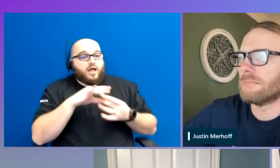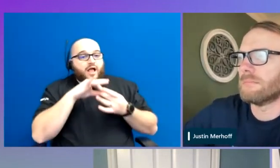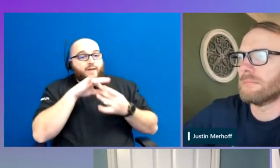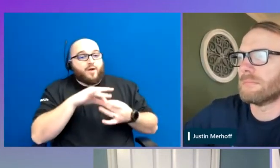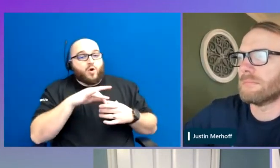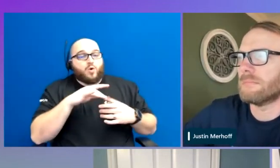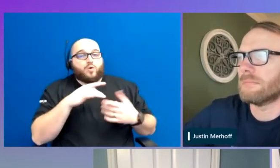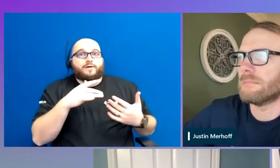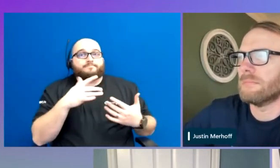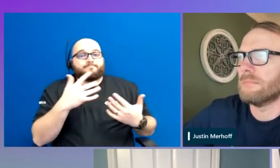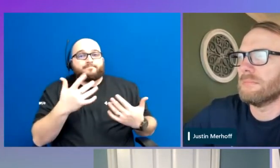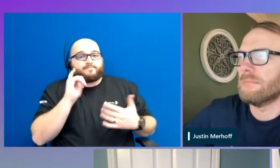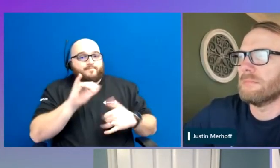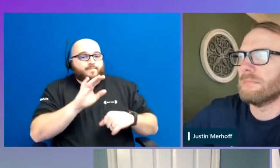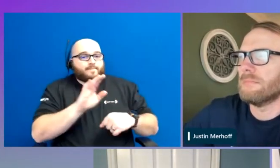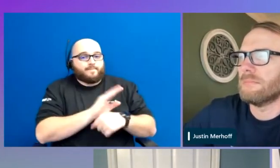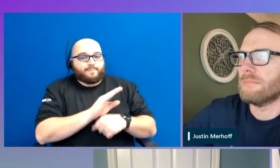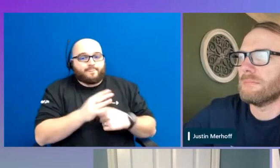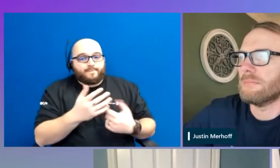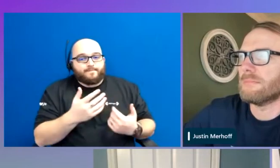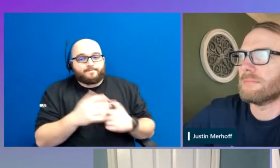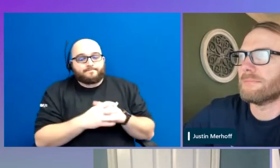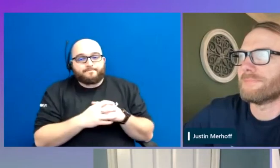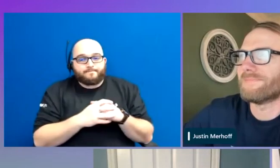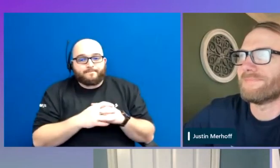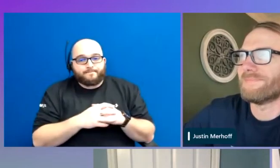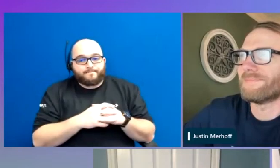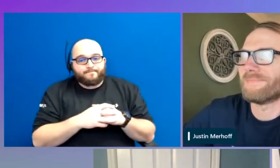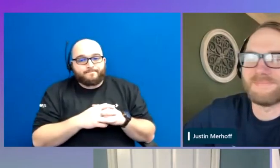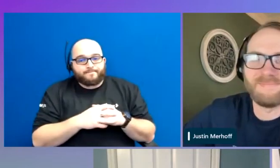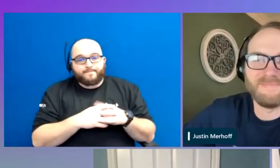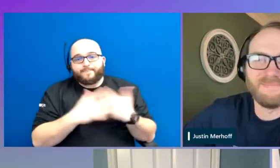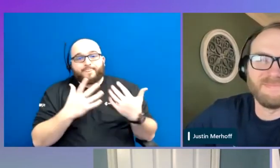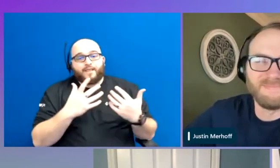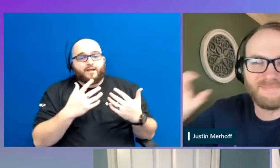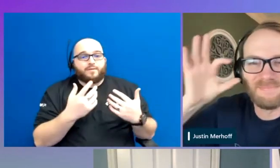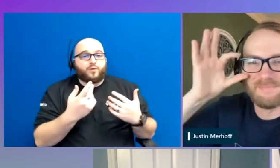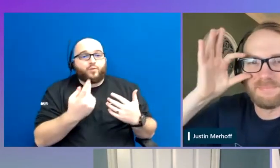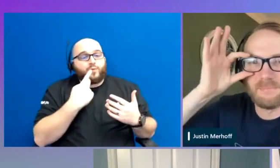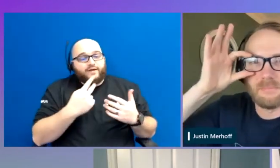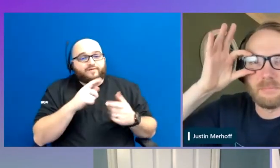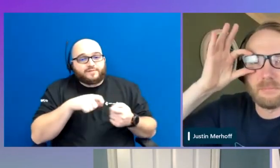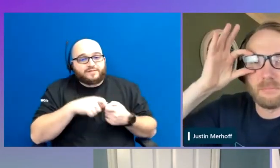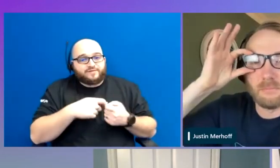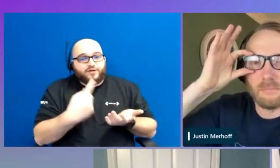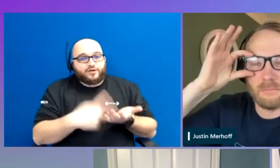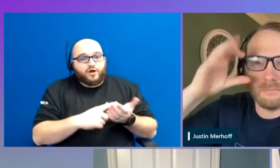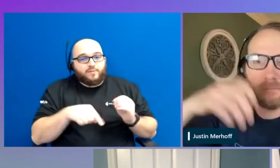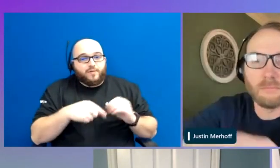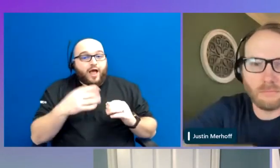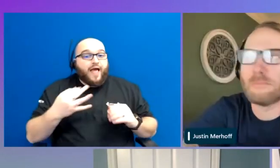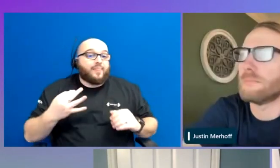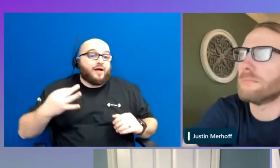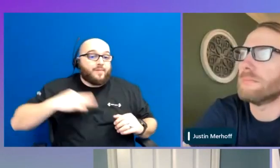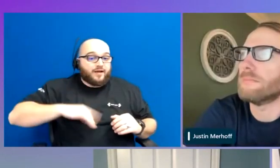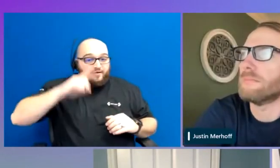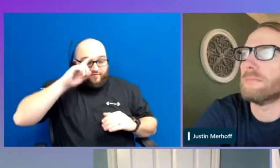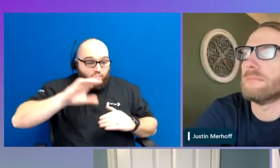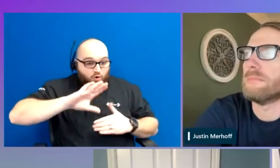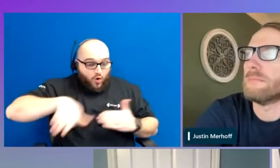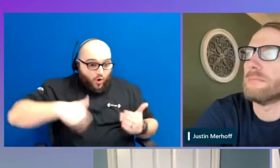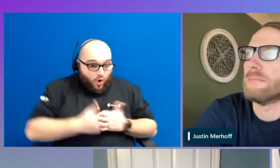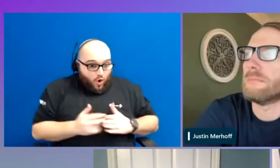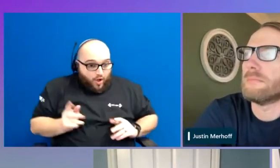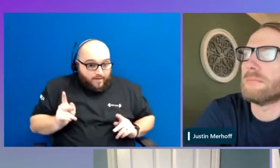business. I mean, Emily and Patrick have already talked, and you as well have talked about the benefits to everyone. So I'll talk about the